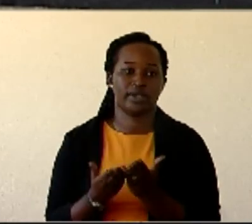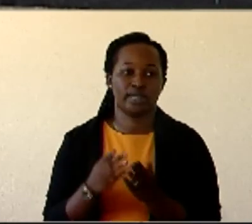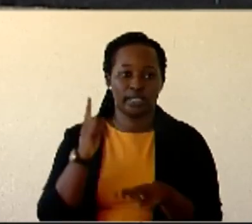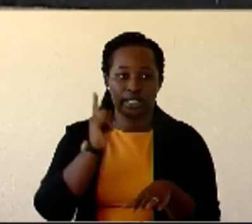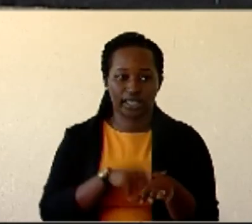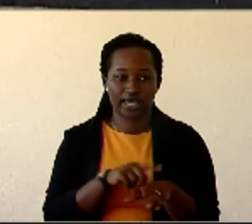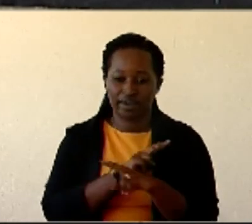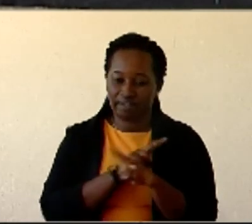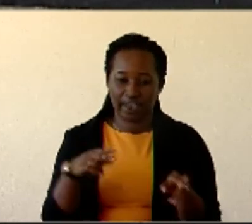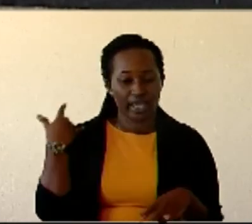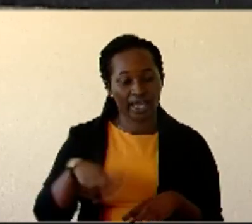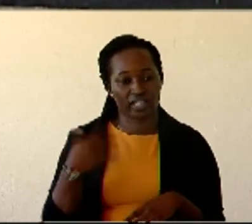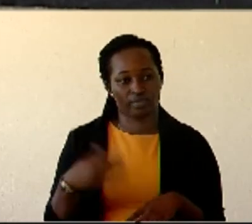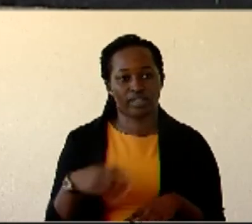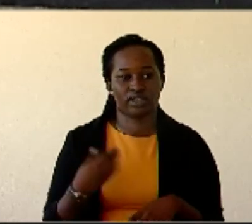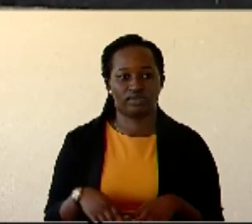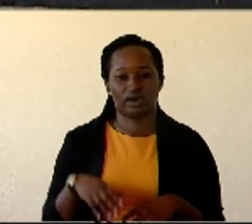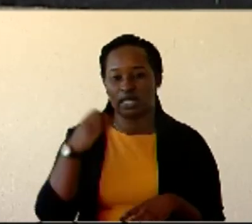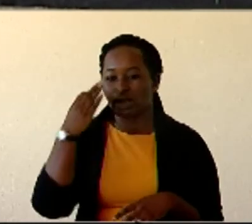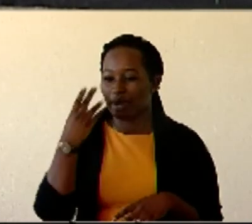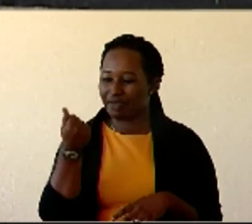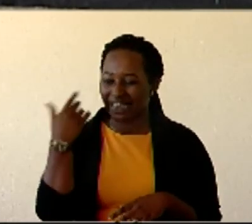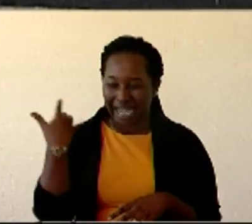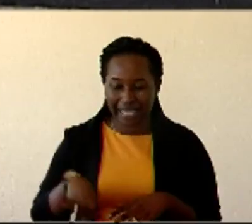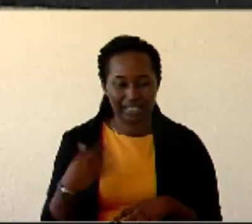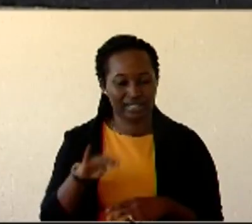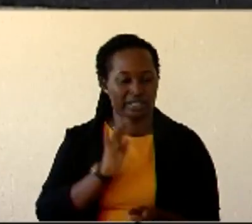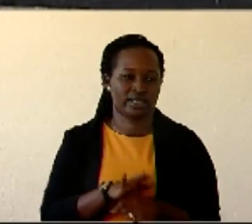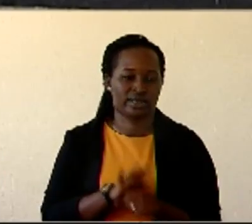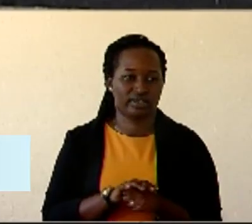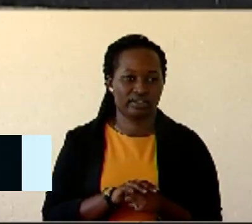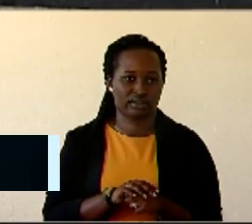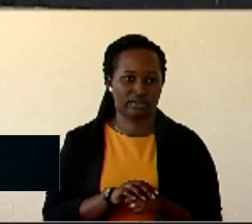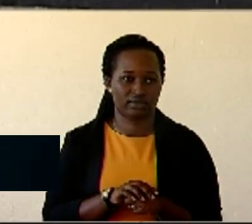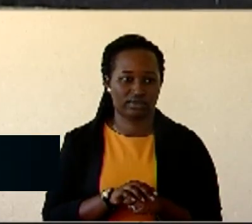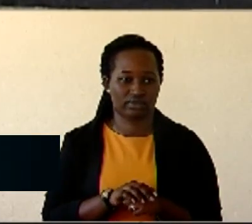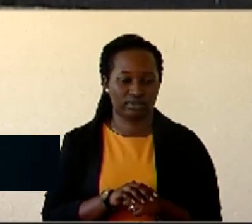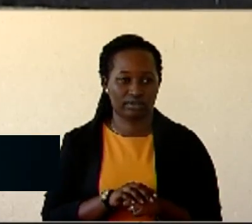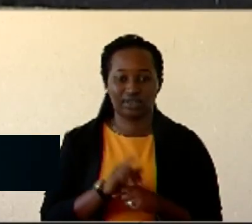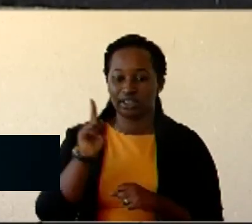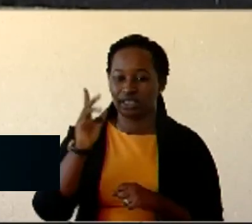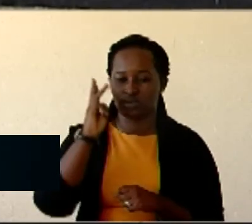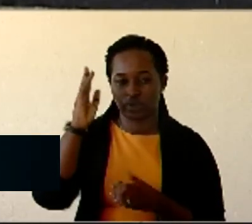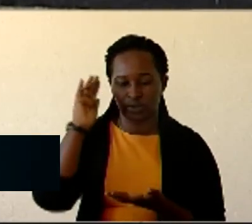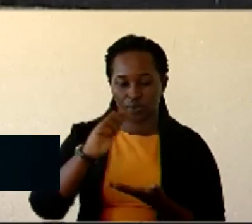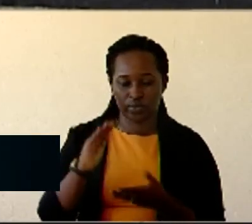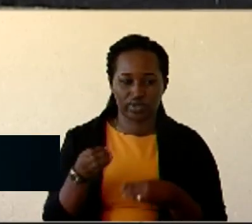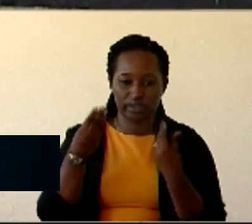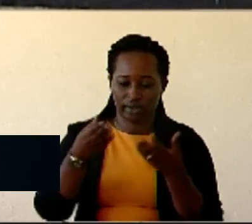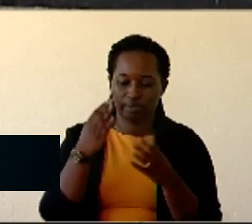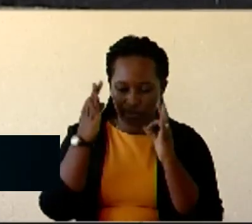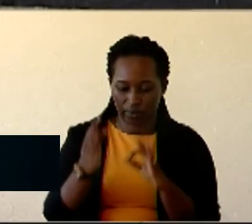very expensive, when it is costly to acquire these factors of production, this will reduce the supply of goods